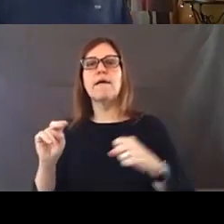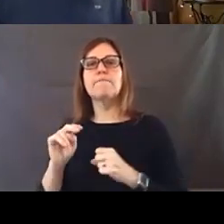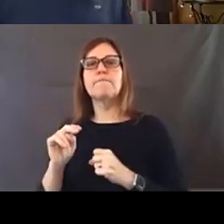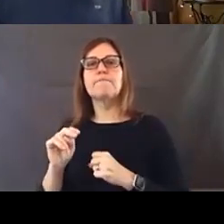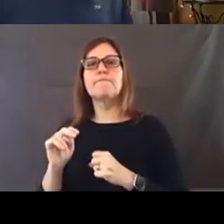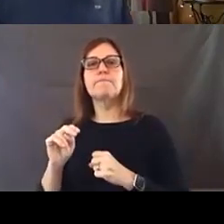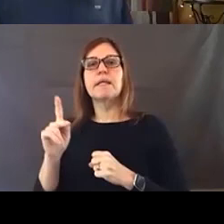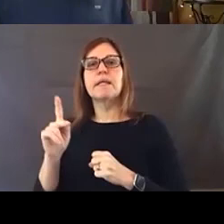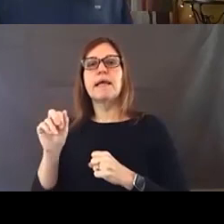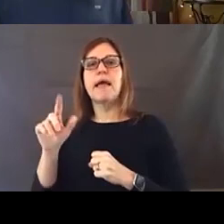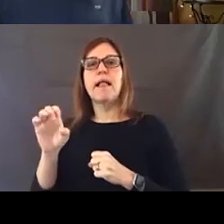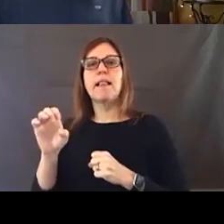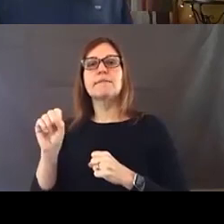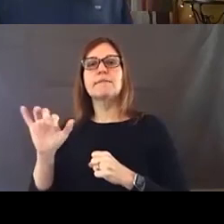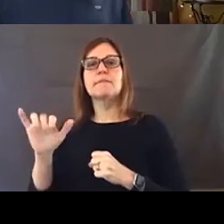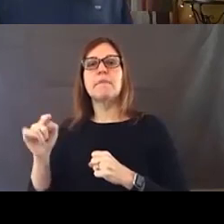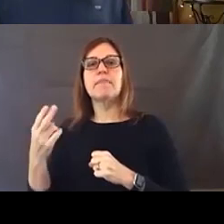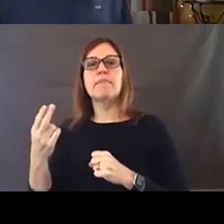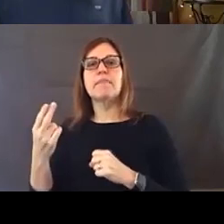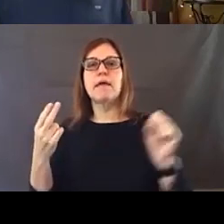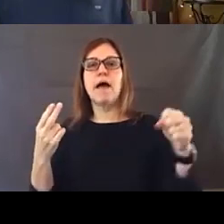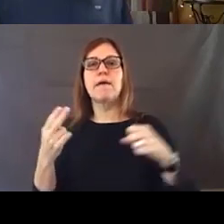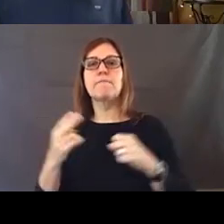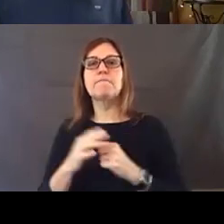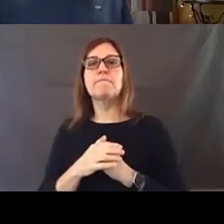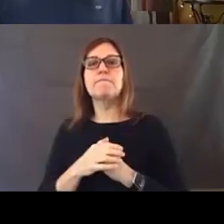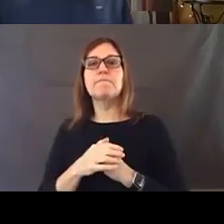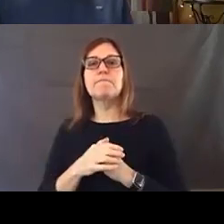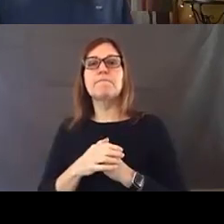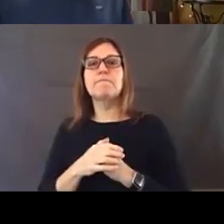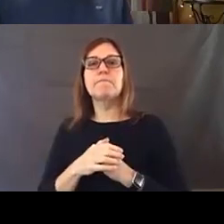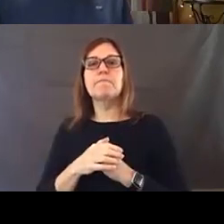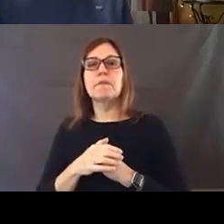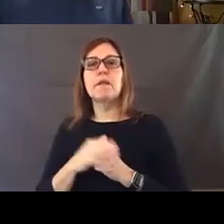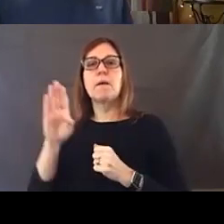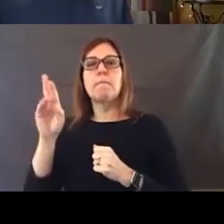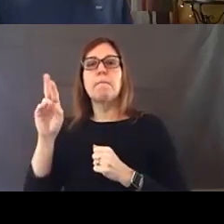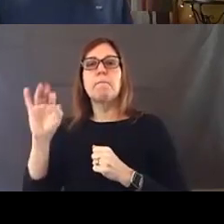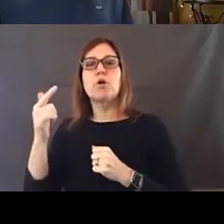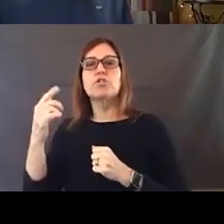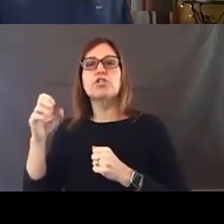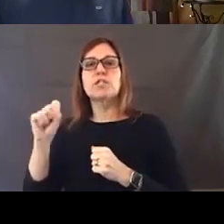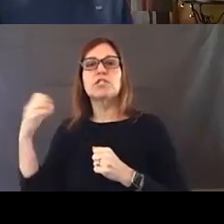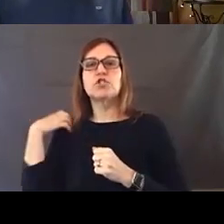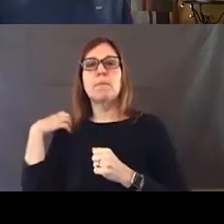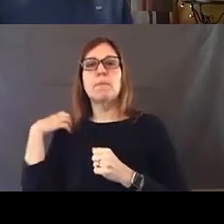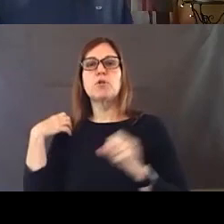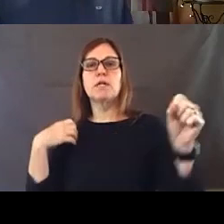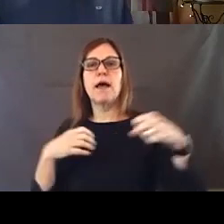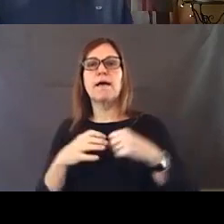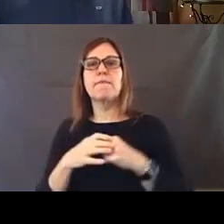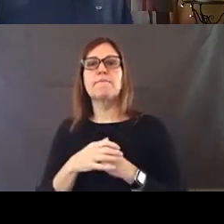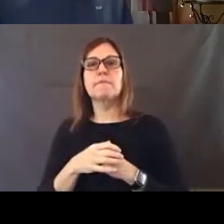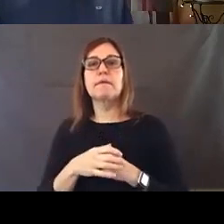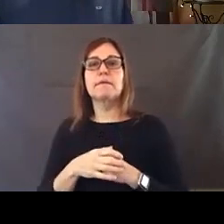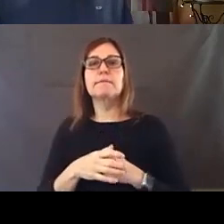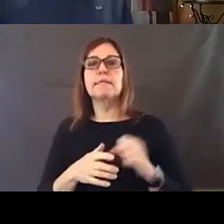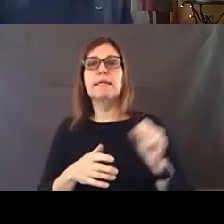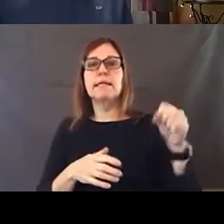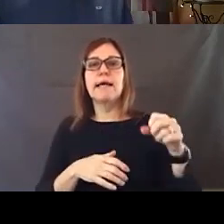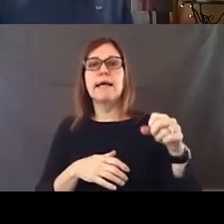Mrs. Kelsmith. Aye. Reverend Burgess, Chair. Aye. Ayes 9, no